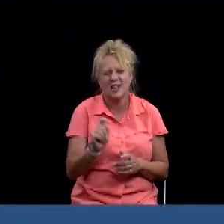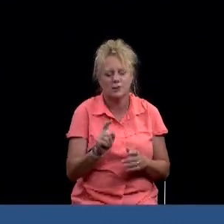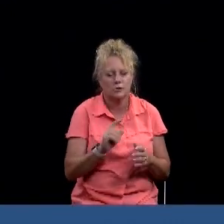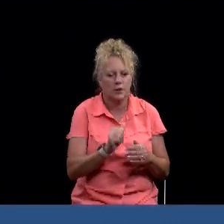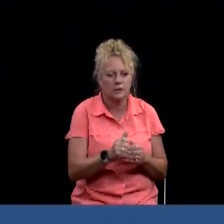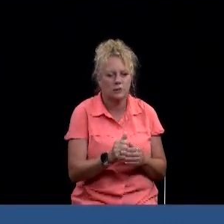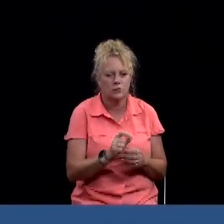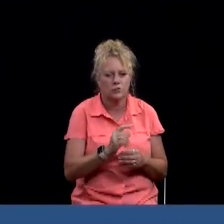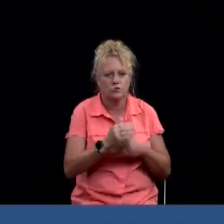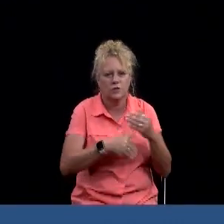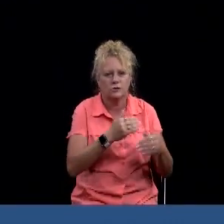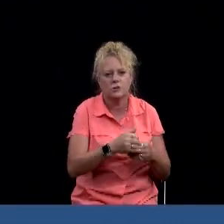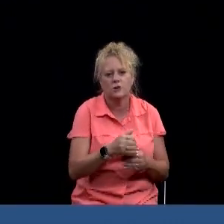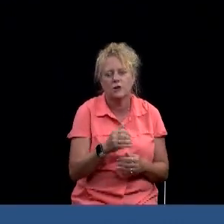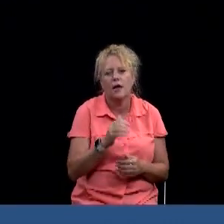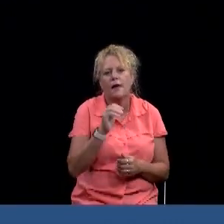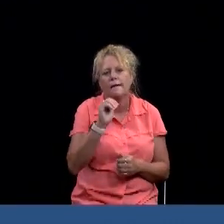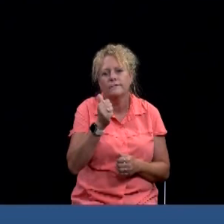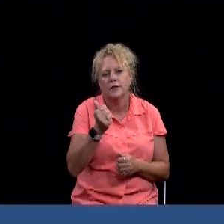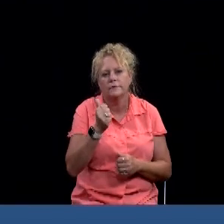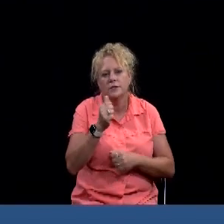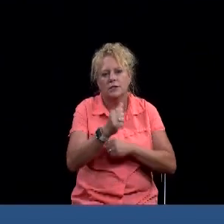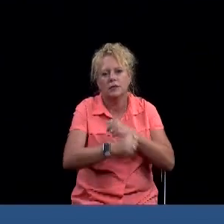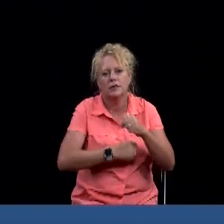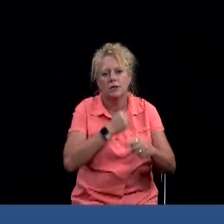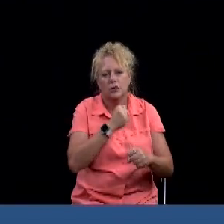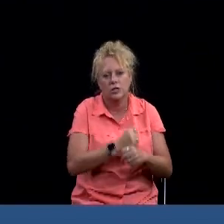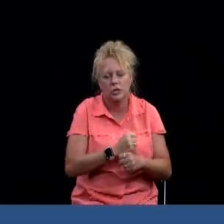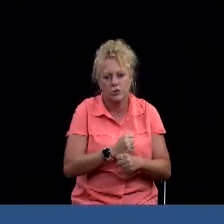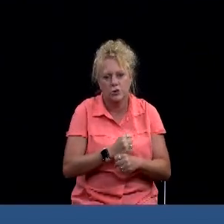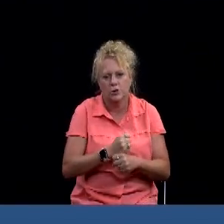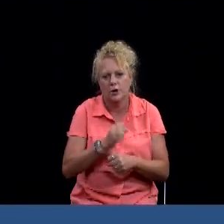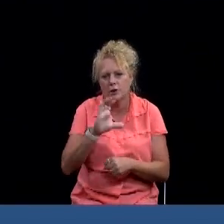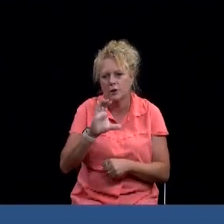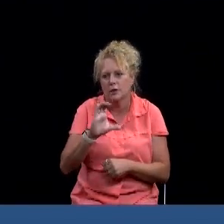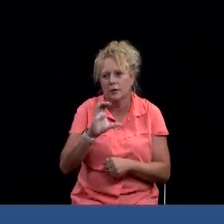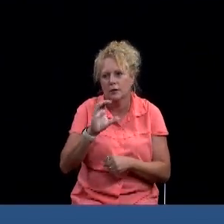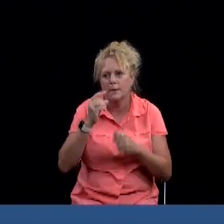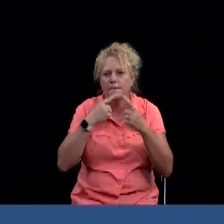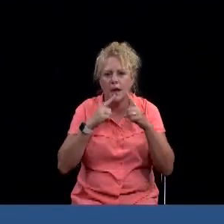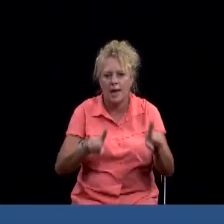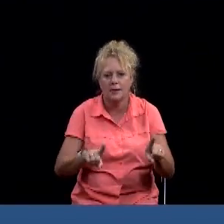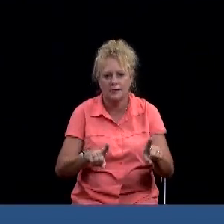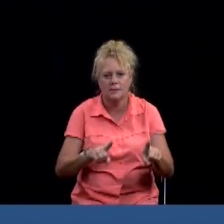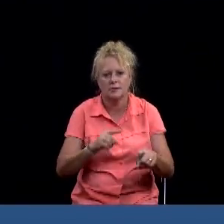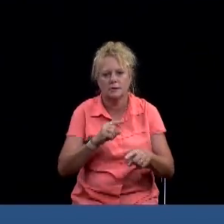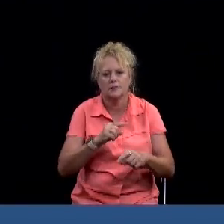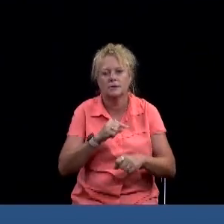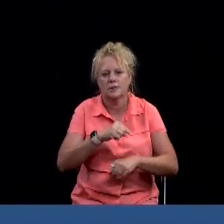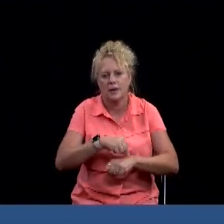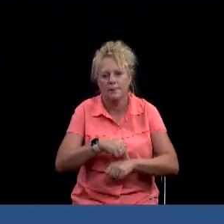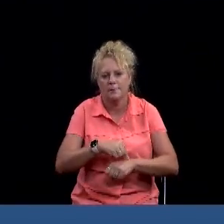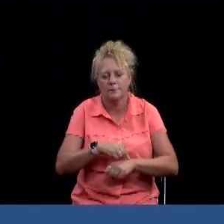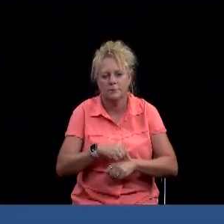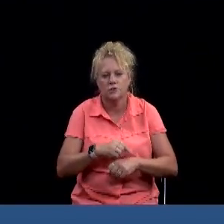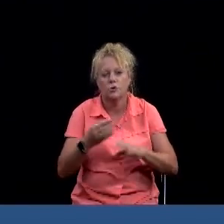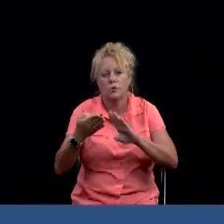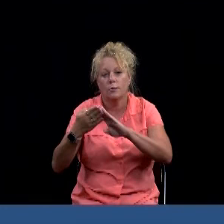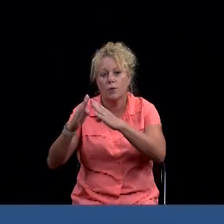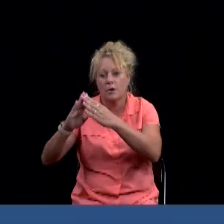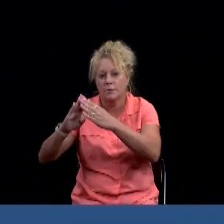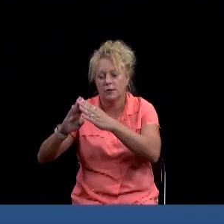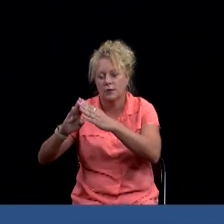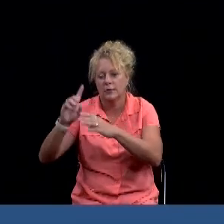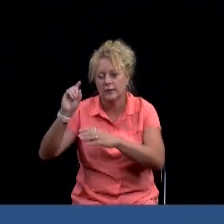period. So the property basically has to be operated in compliance with the tax credit rules for